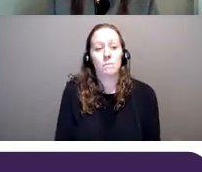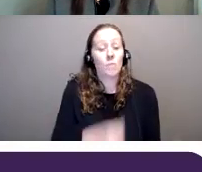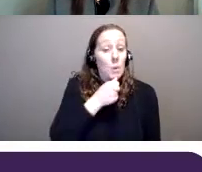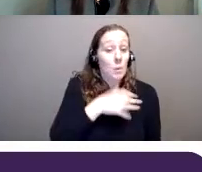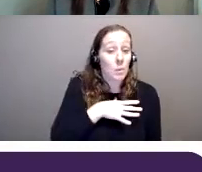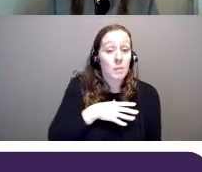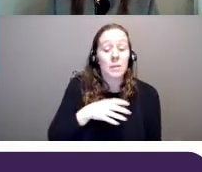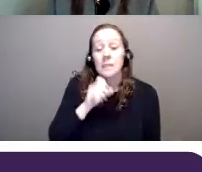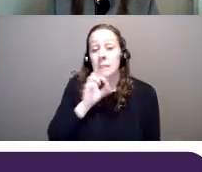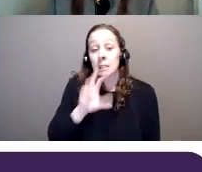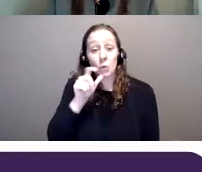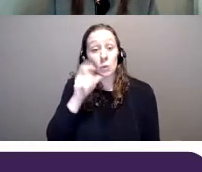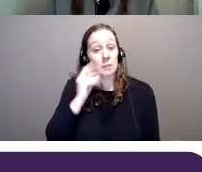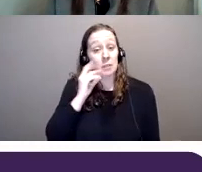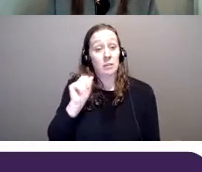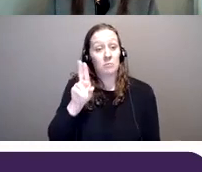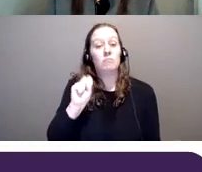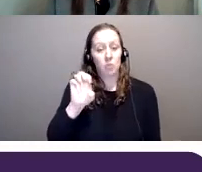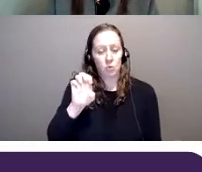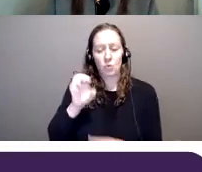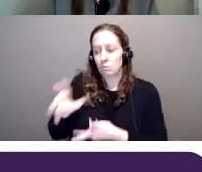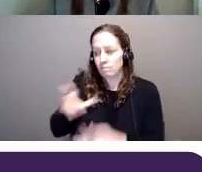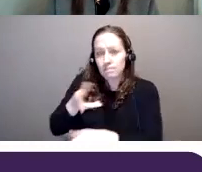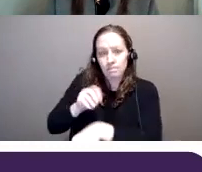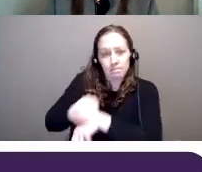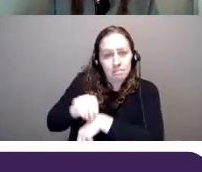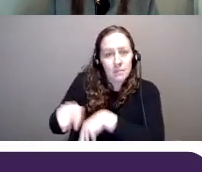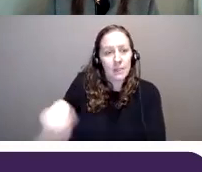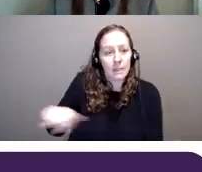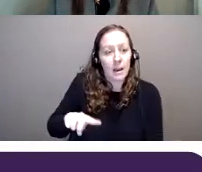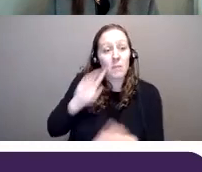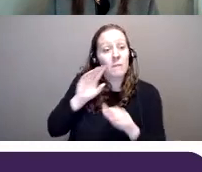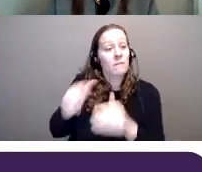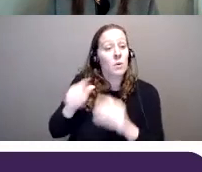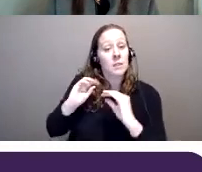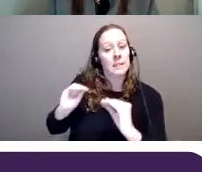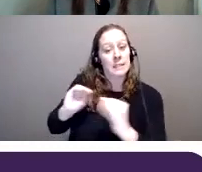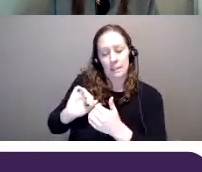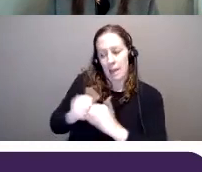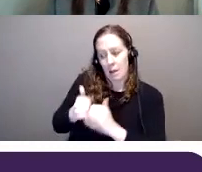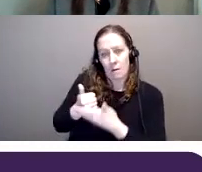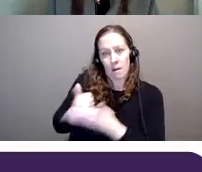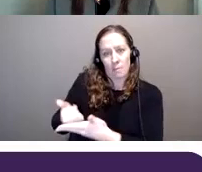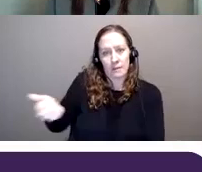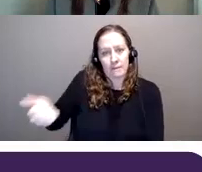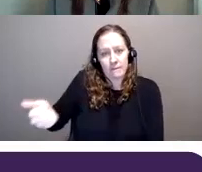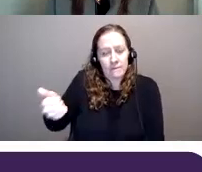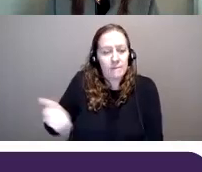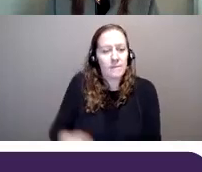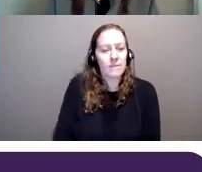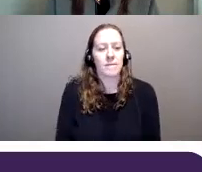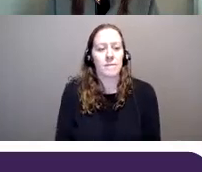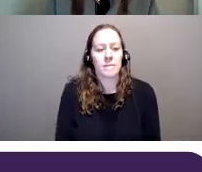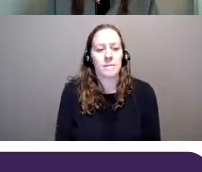seniors who have experienced abuse and the focus on teaching them how to help themselves. She